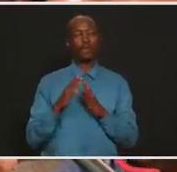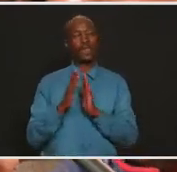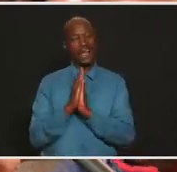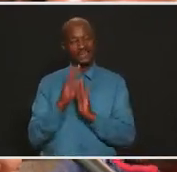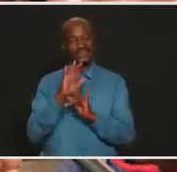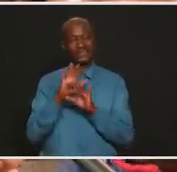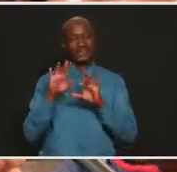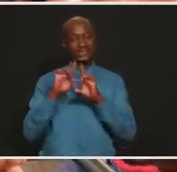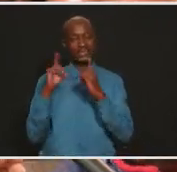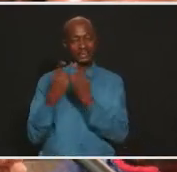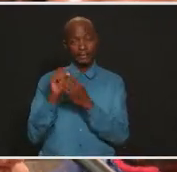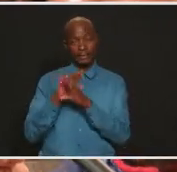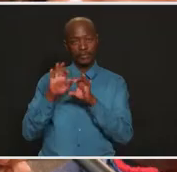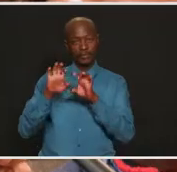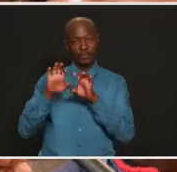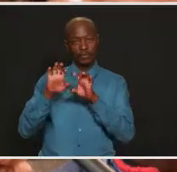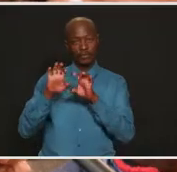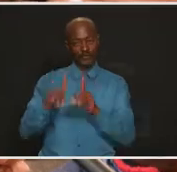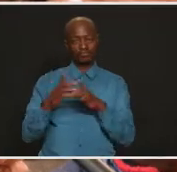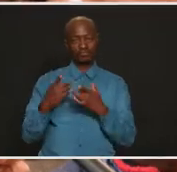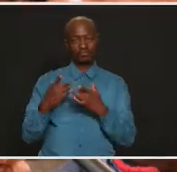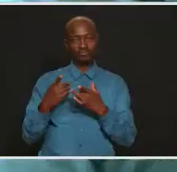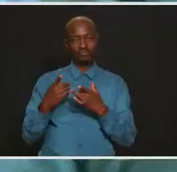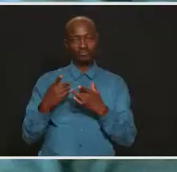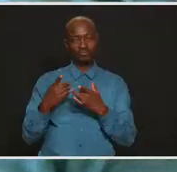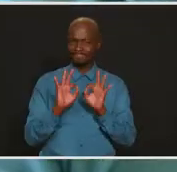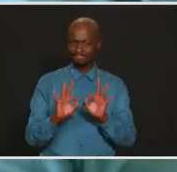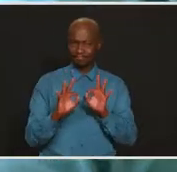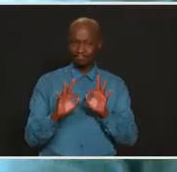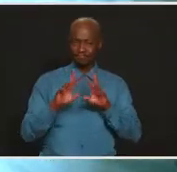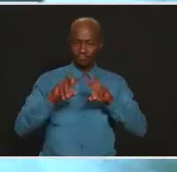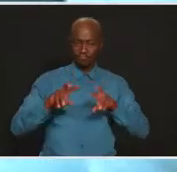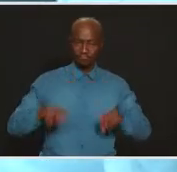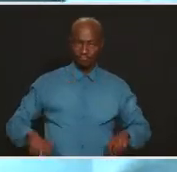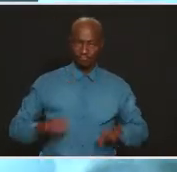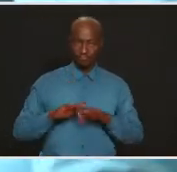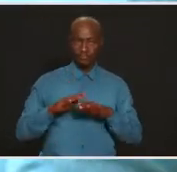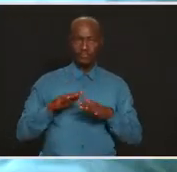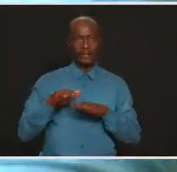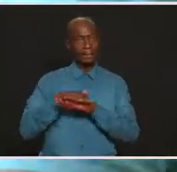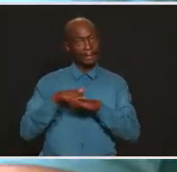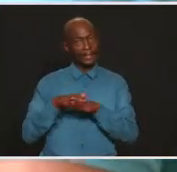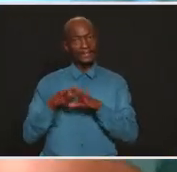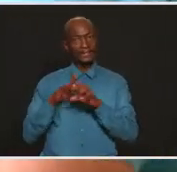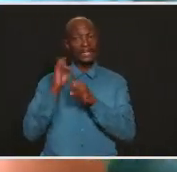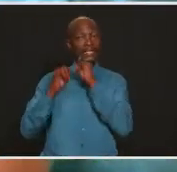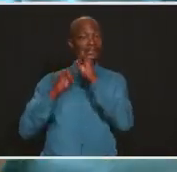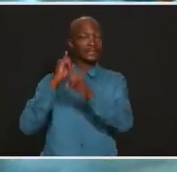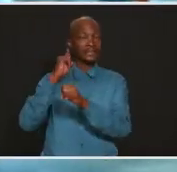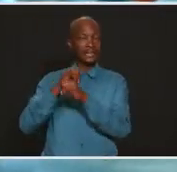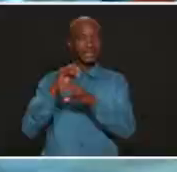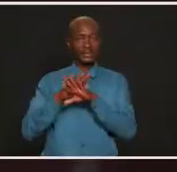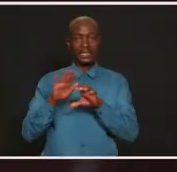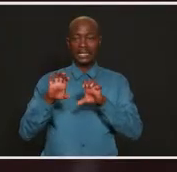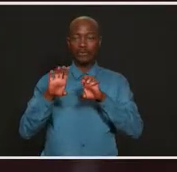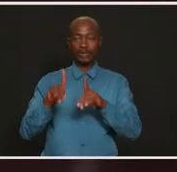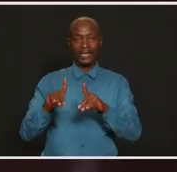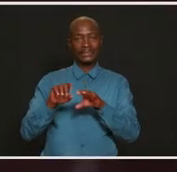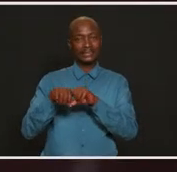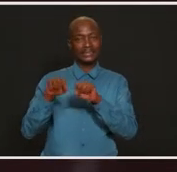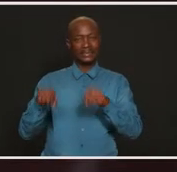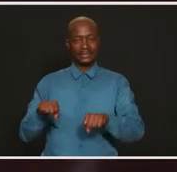research in the excellent biblically based internationally deployed curriculums available